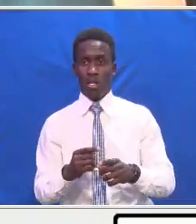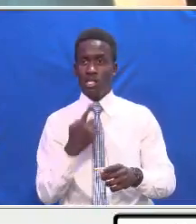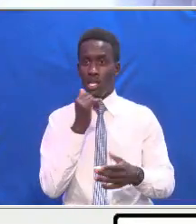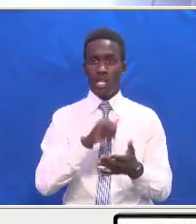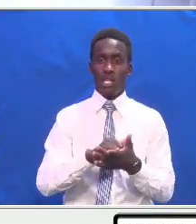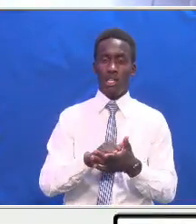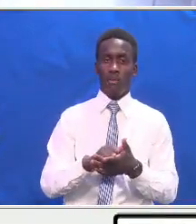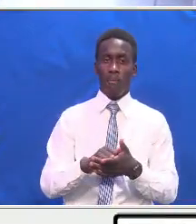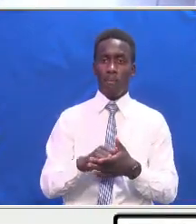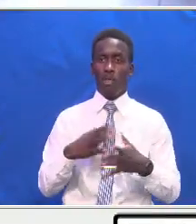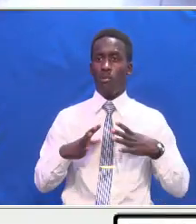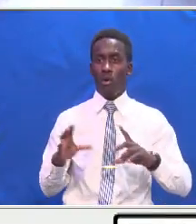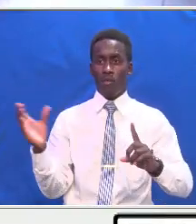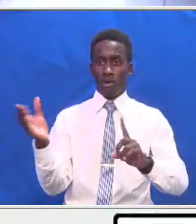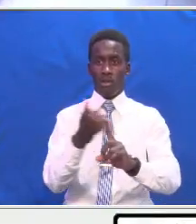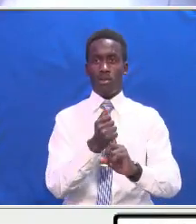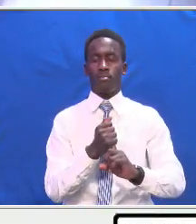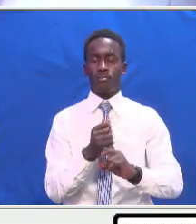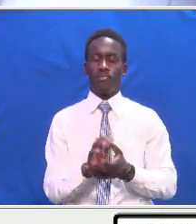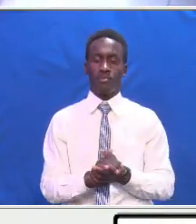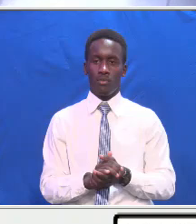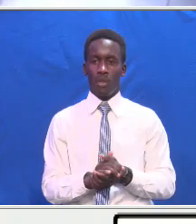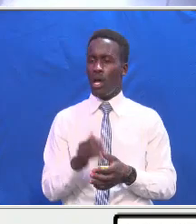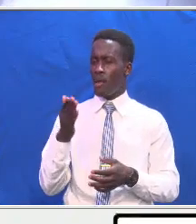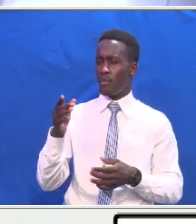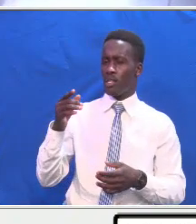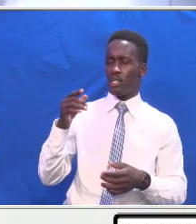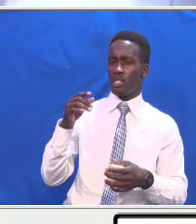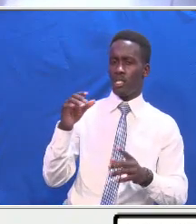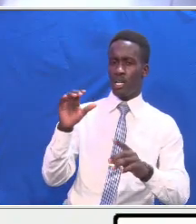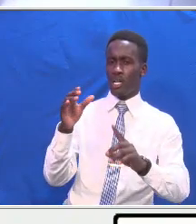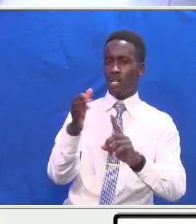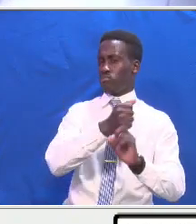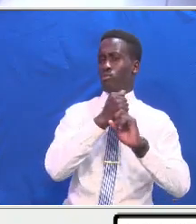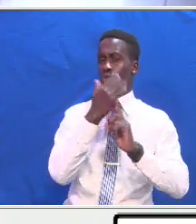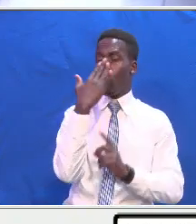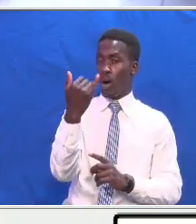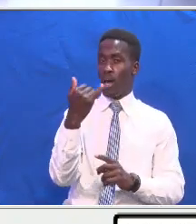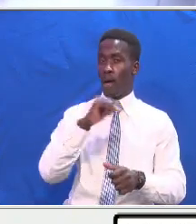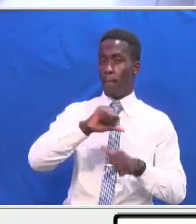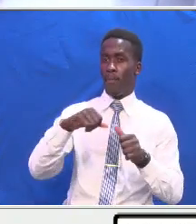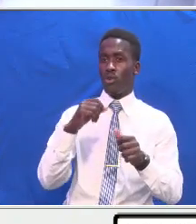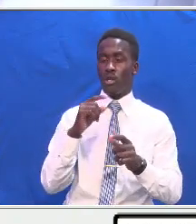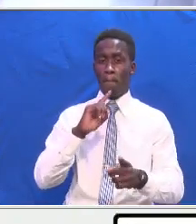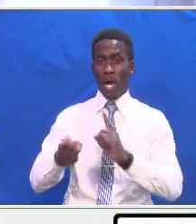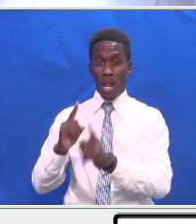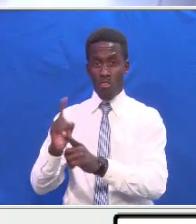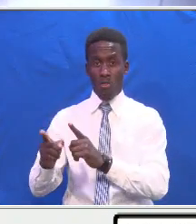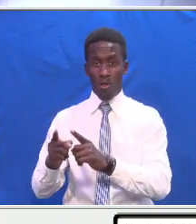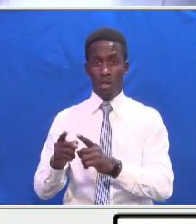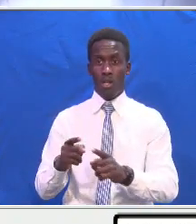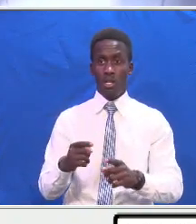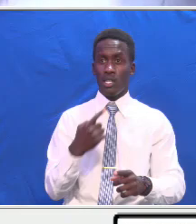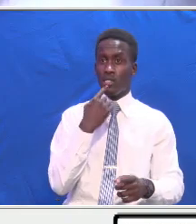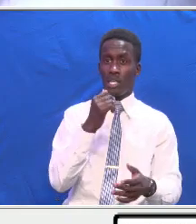bila taarifa. He's been taken because of the Standard Marathon. He sent something